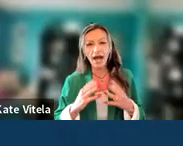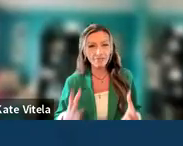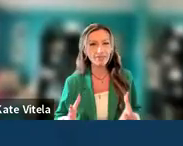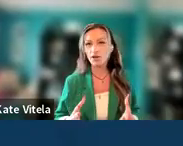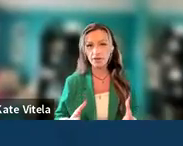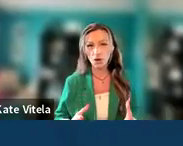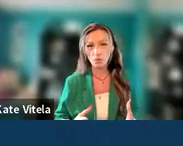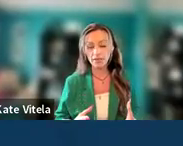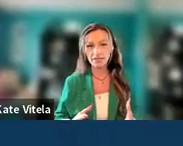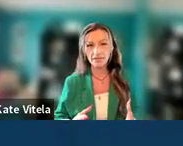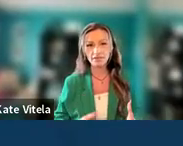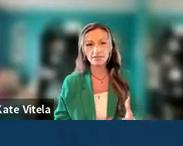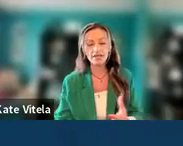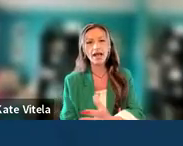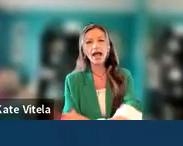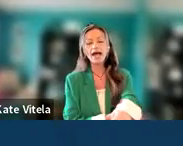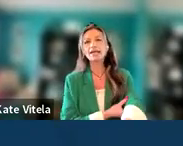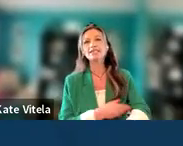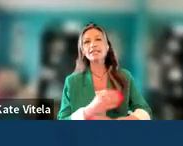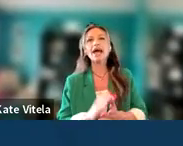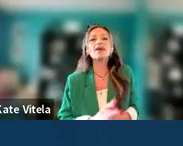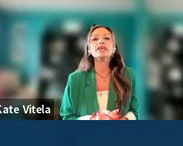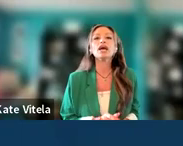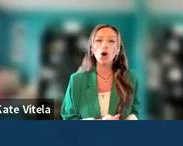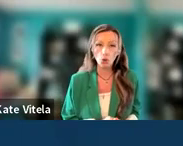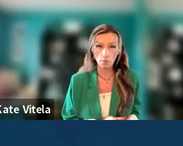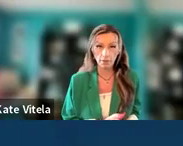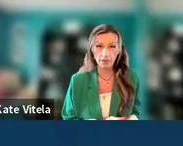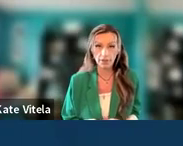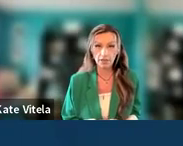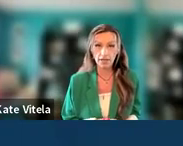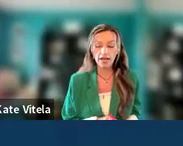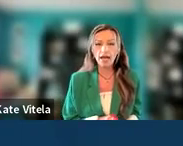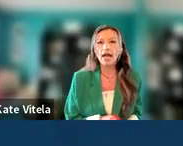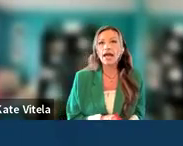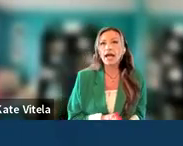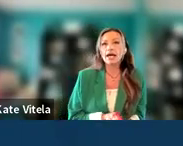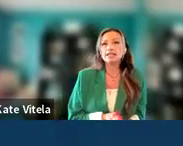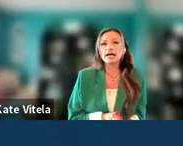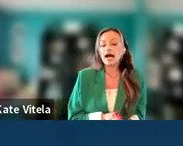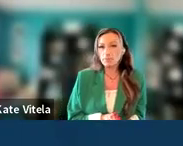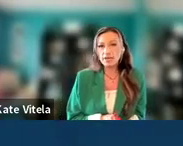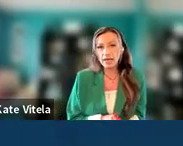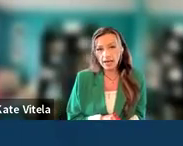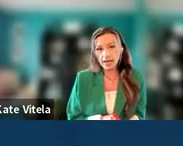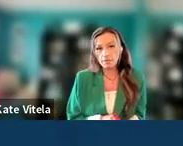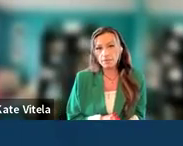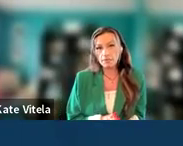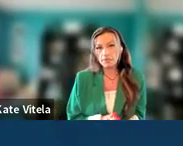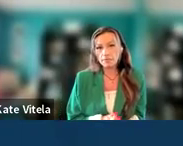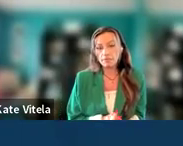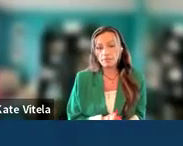didn't have any healthy coping skills and I didn't have any hope. And I